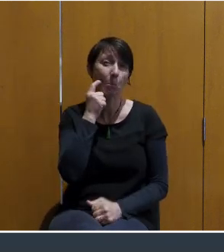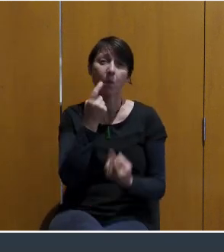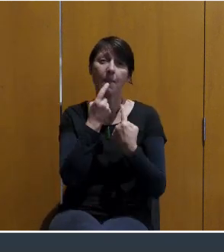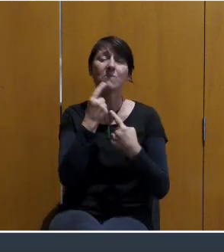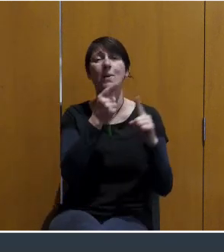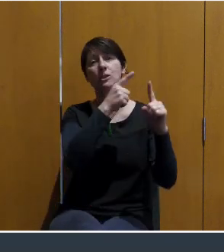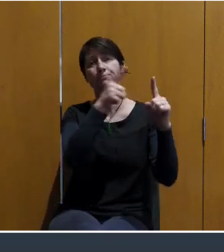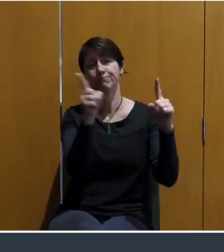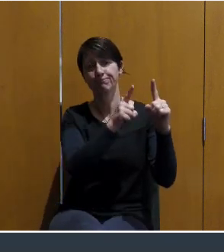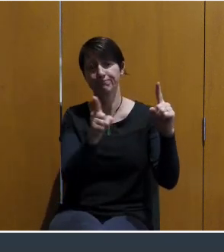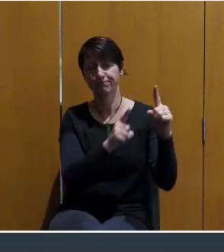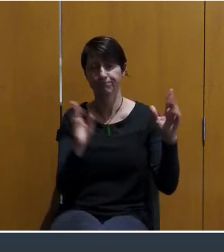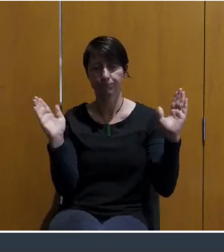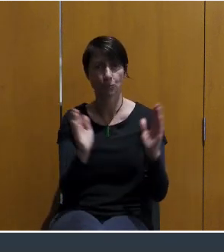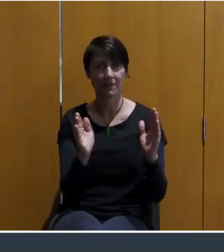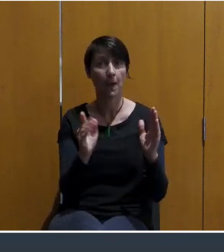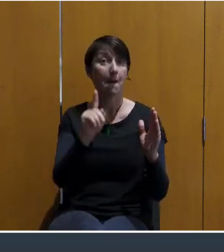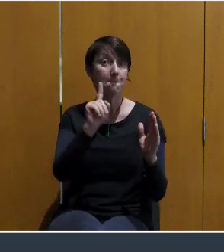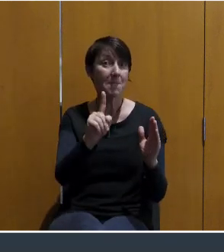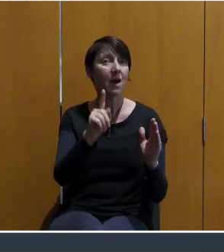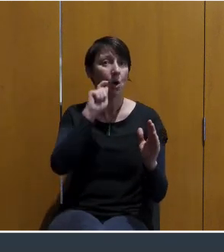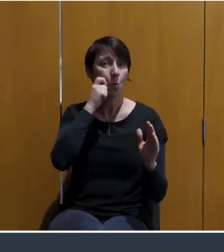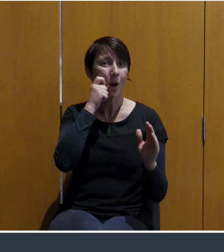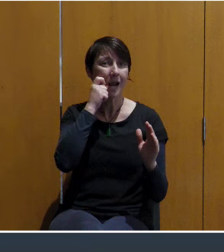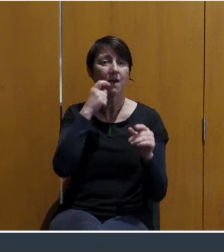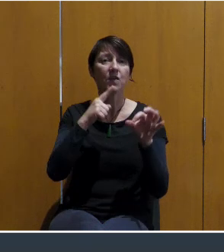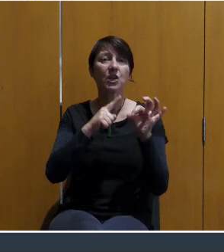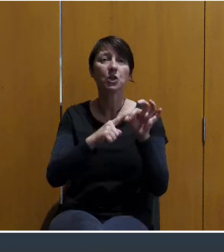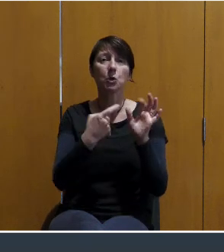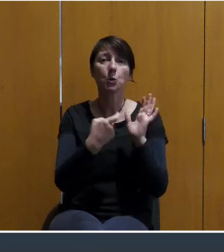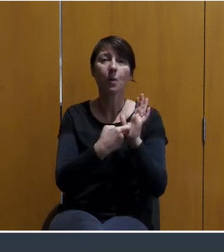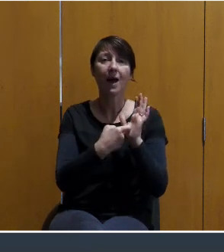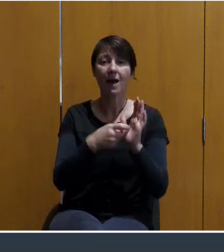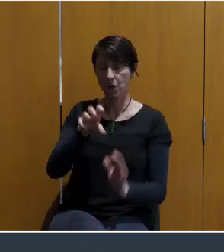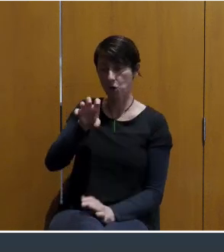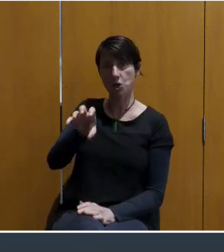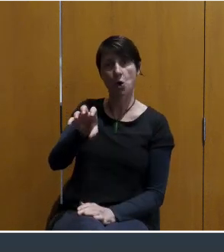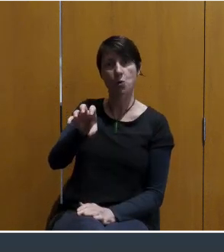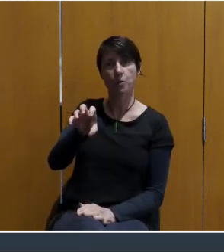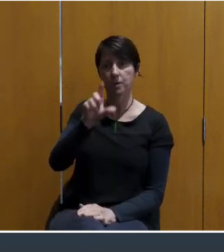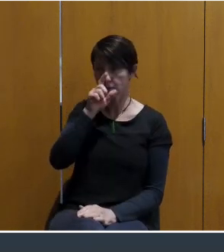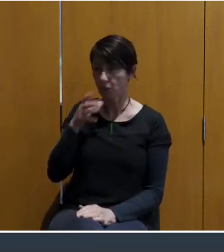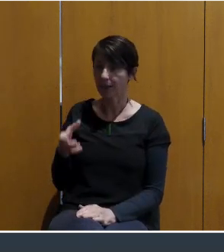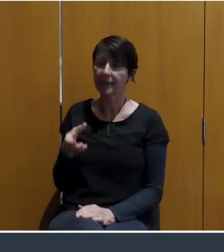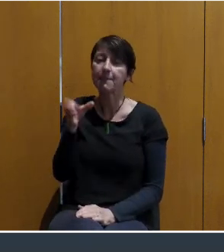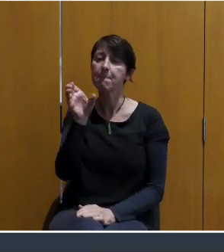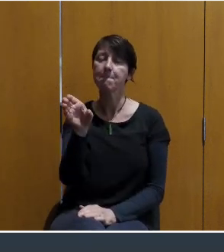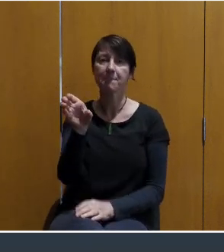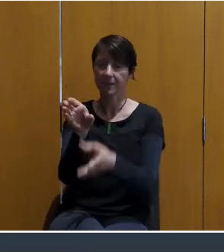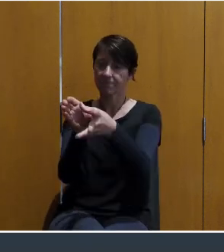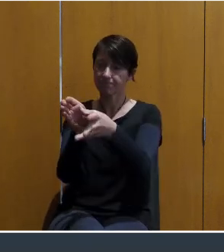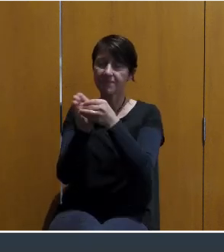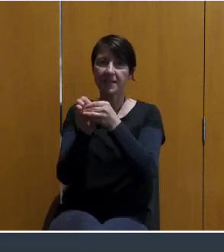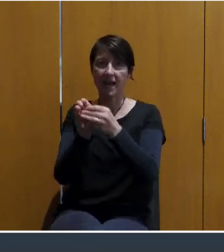more information. So I think we're going to strike that balance between getting our message across, like dogs on lead,